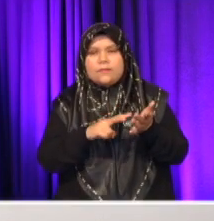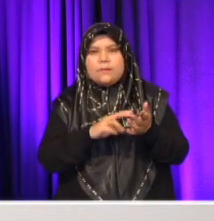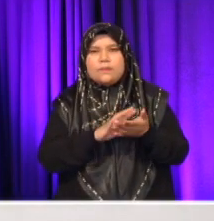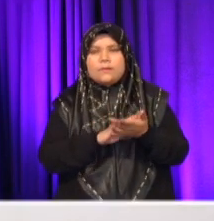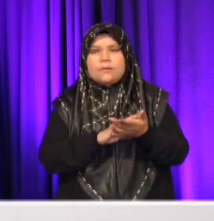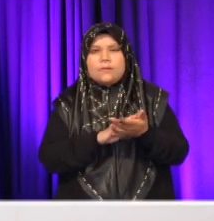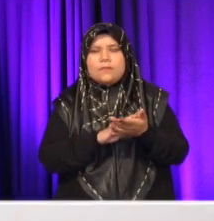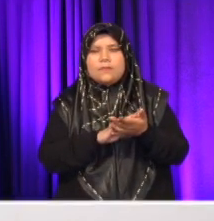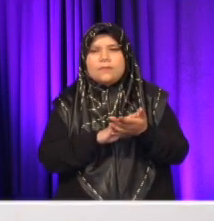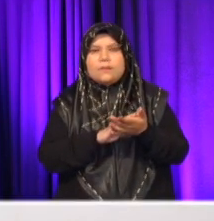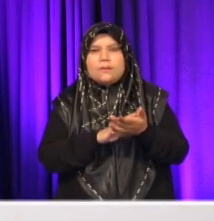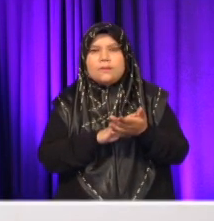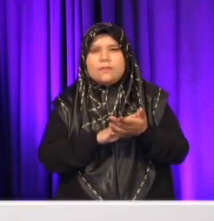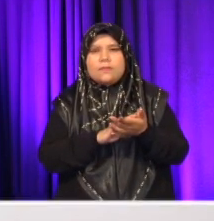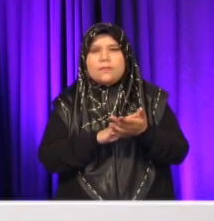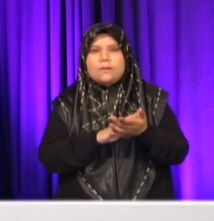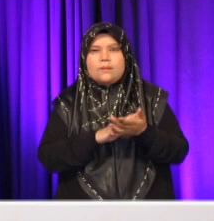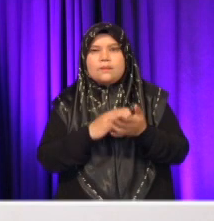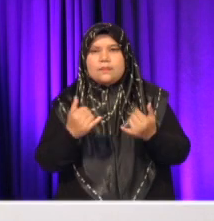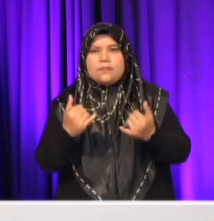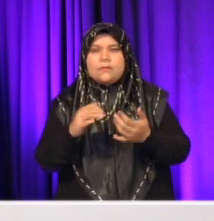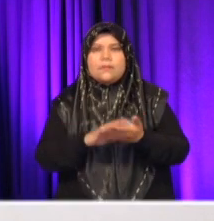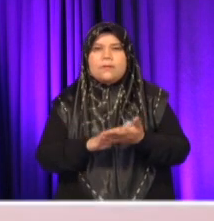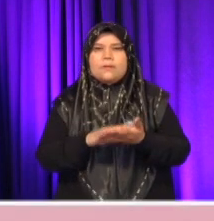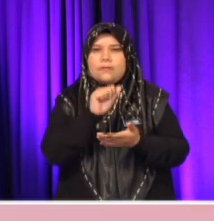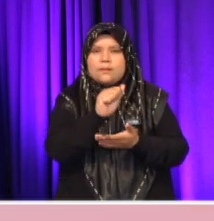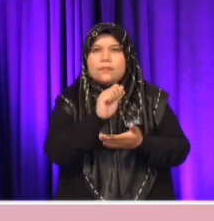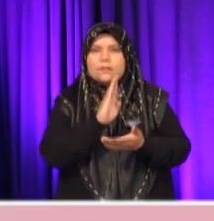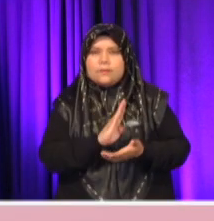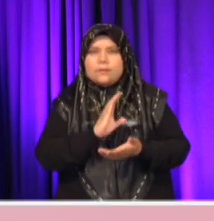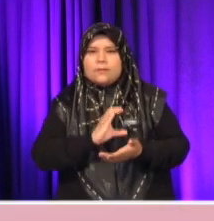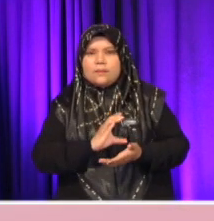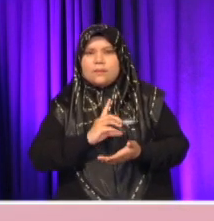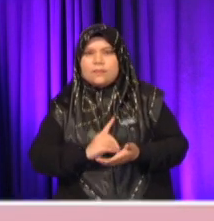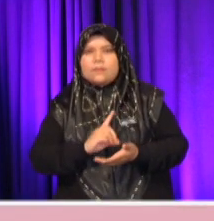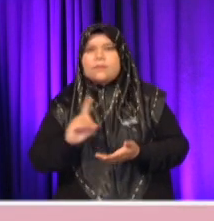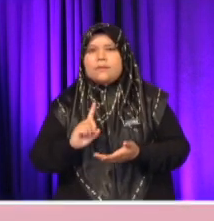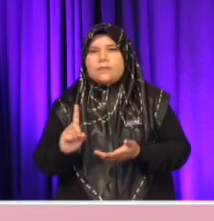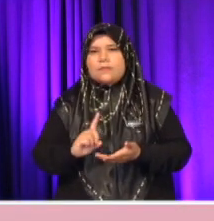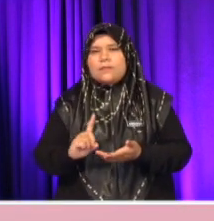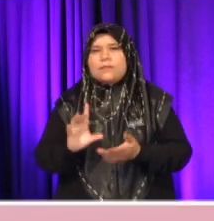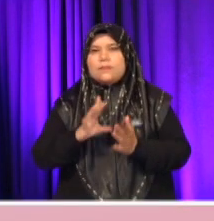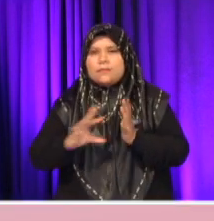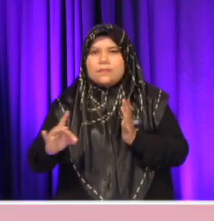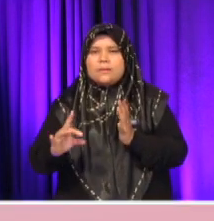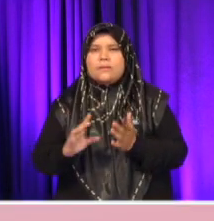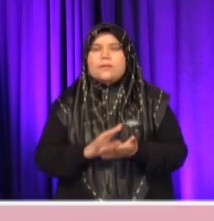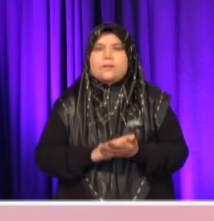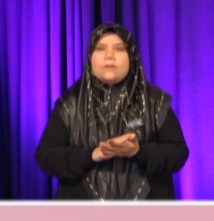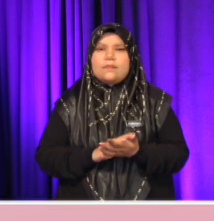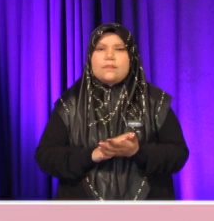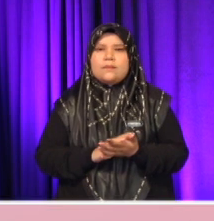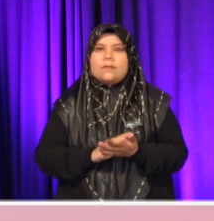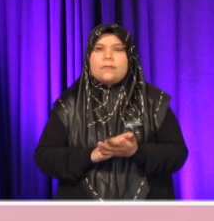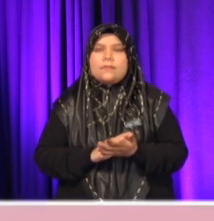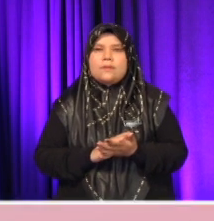Nathan by... Okay, A, Tuesday, B, Wednesday, C, Saturday. Let's try it. Okay, so based on what I